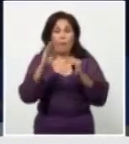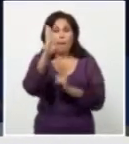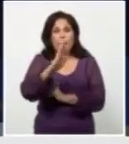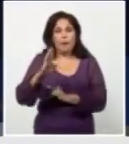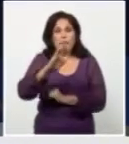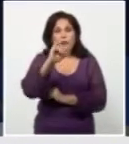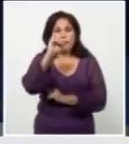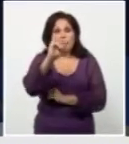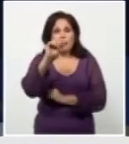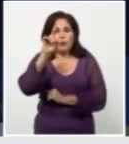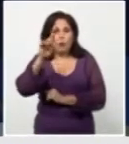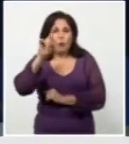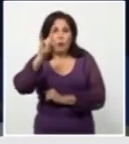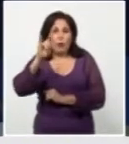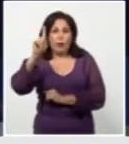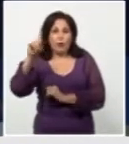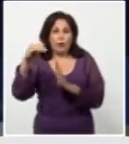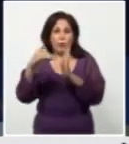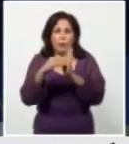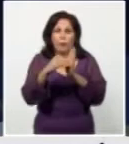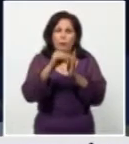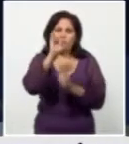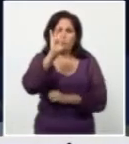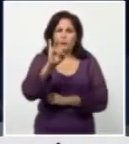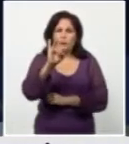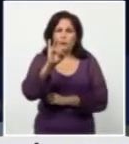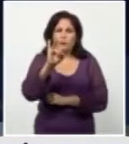691,758, Peru with